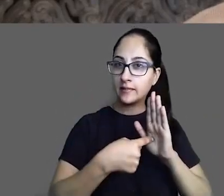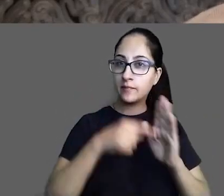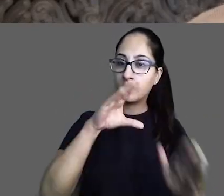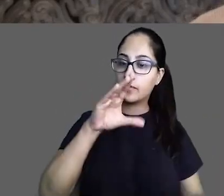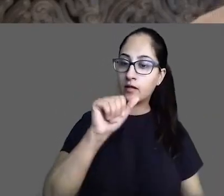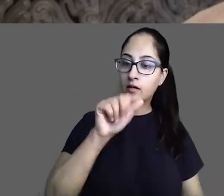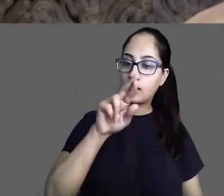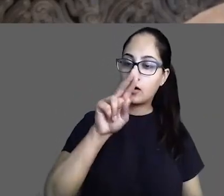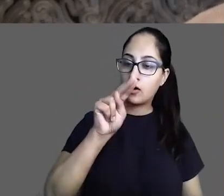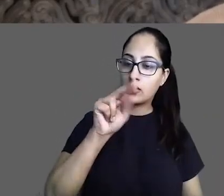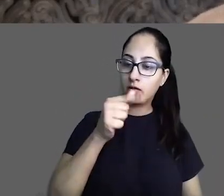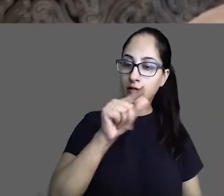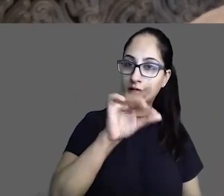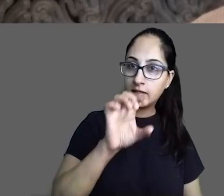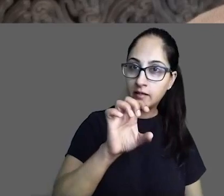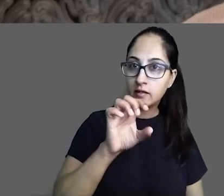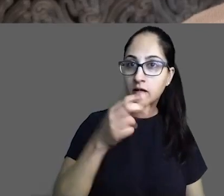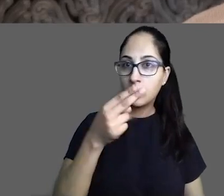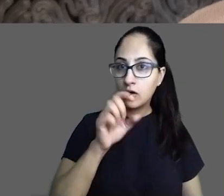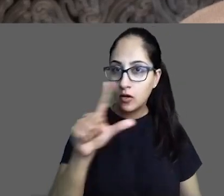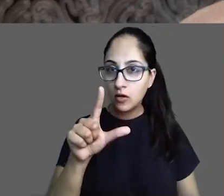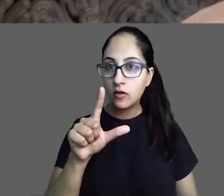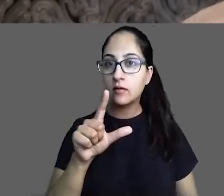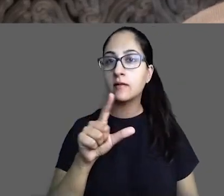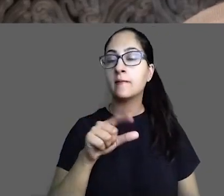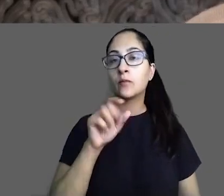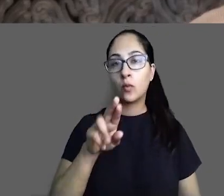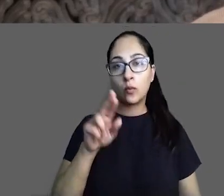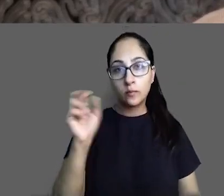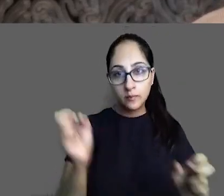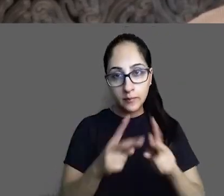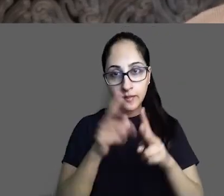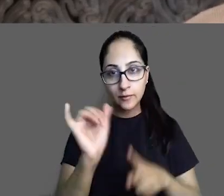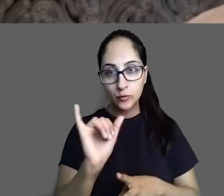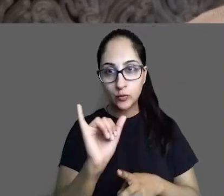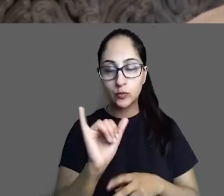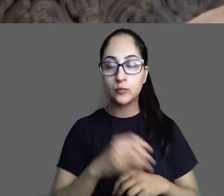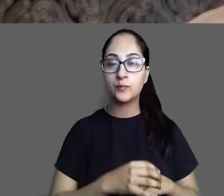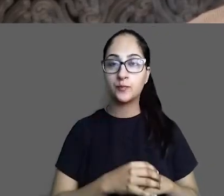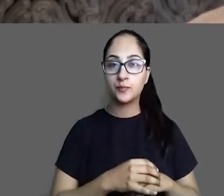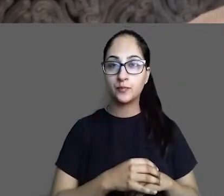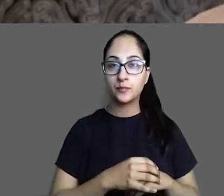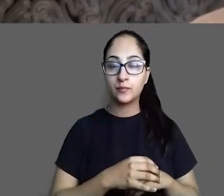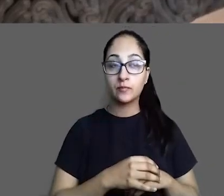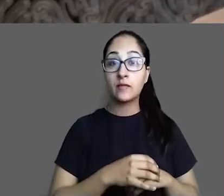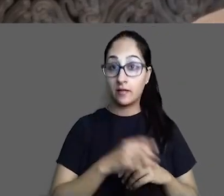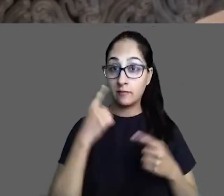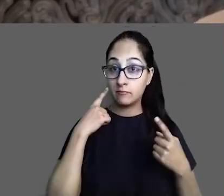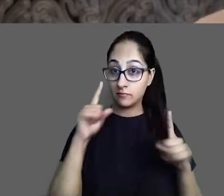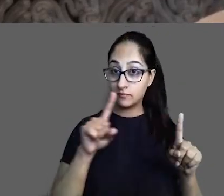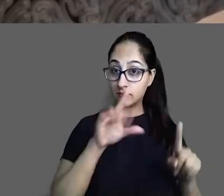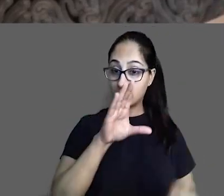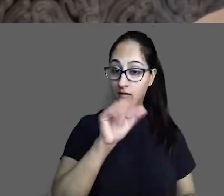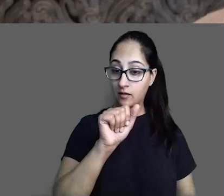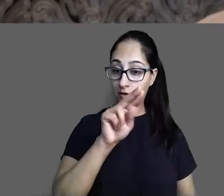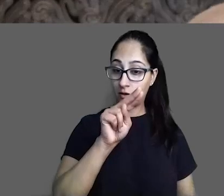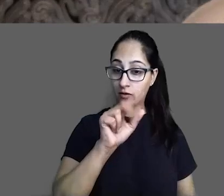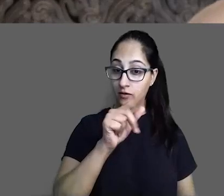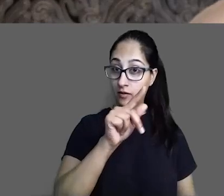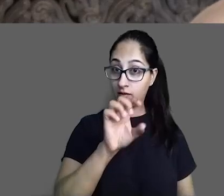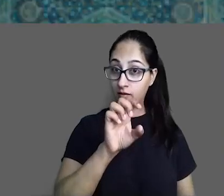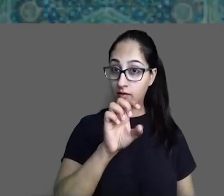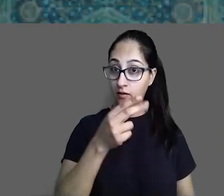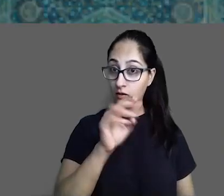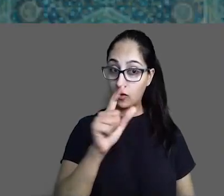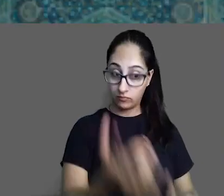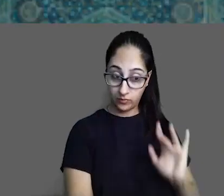as Carnegie Hall, such as the English National Opera, such as Théâtre de l'Odéon in Paris. And once the invitation from Carnegie Hall